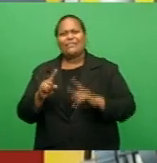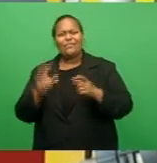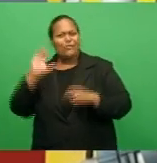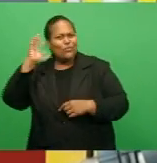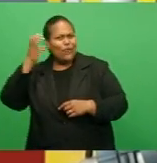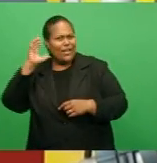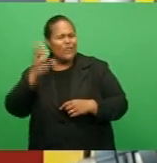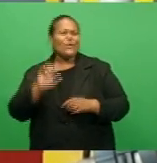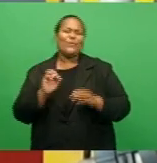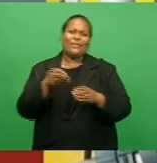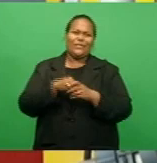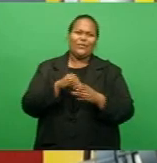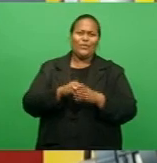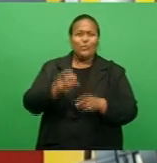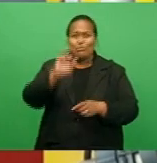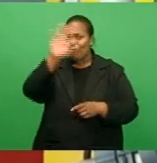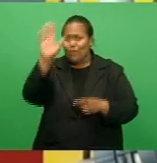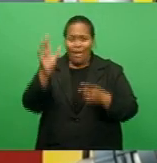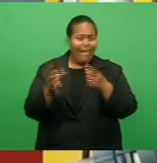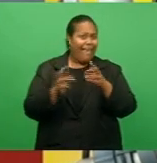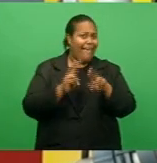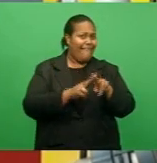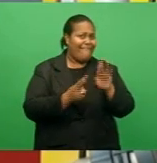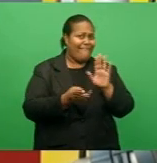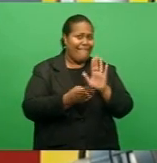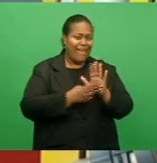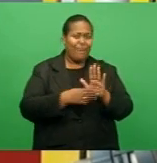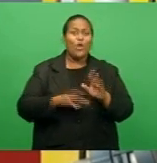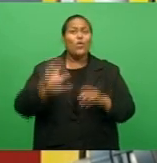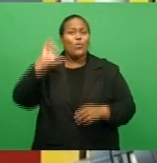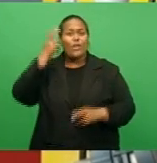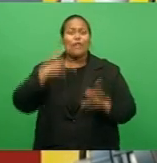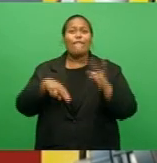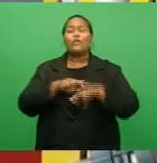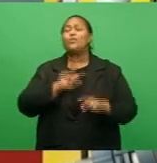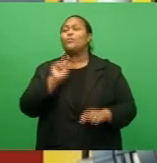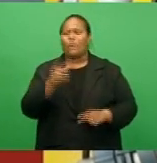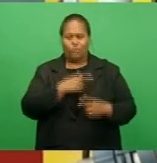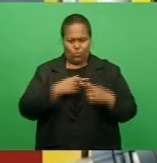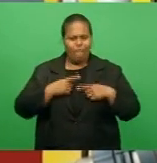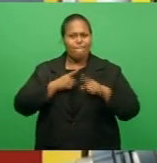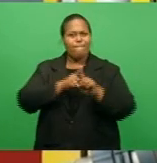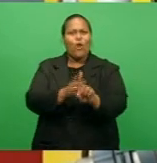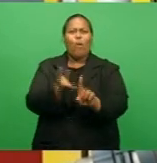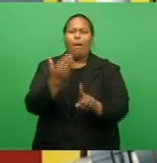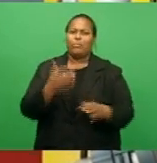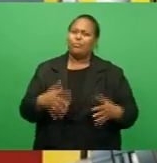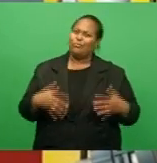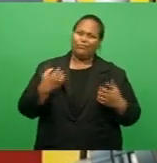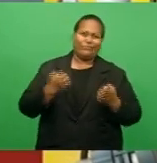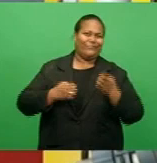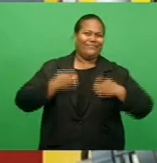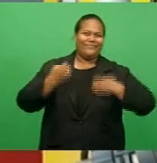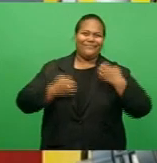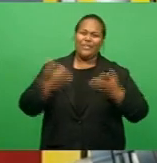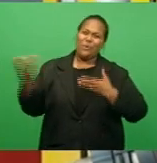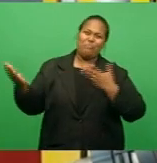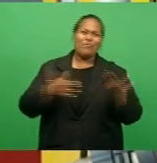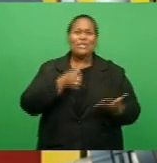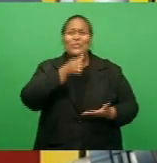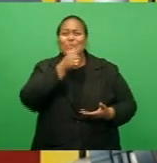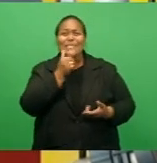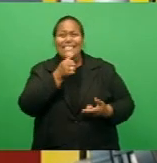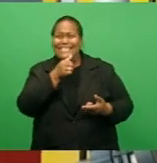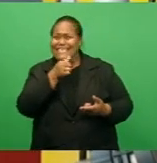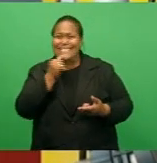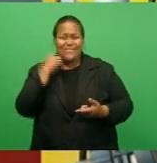FM, Radio Fiji 1. They'll be taking part, and we have been following up with them, and they are really excited. They are bringing sweets, making